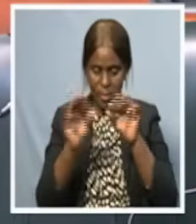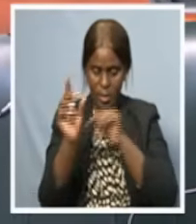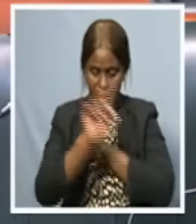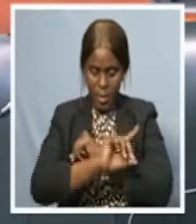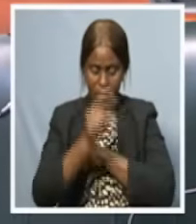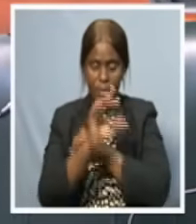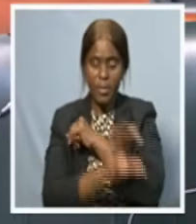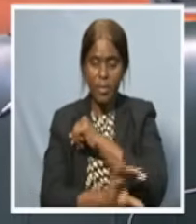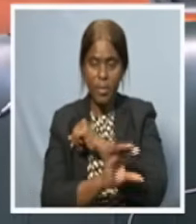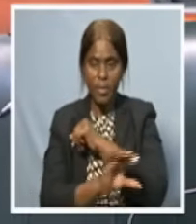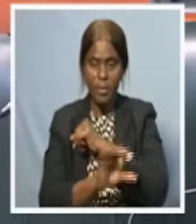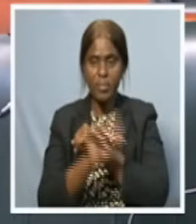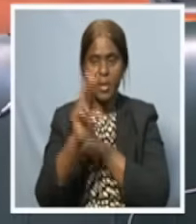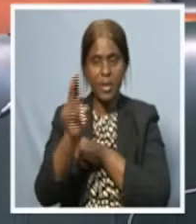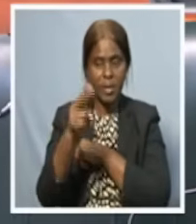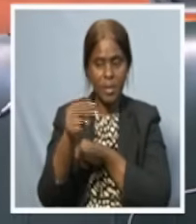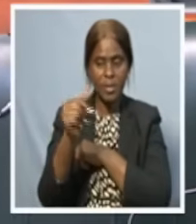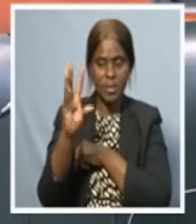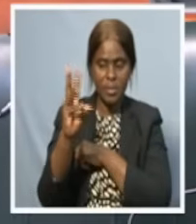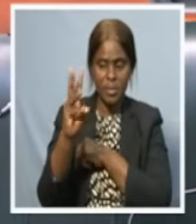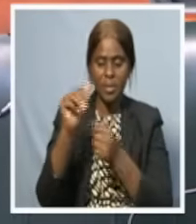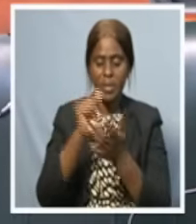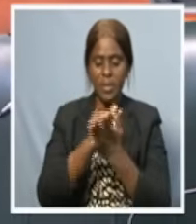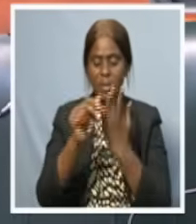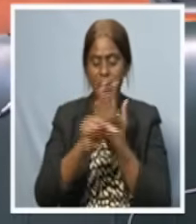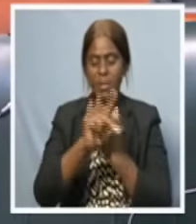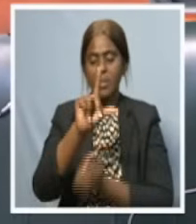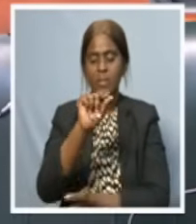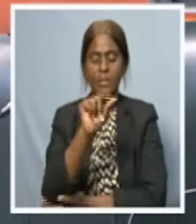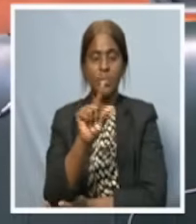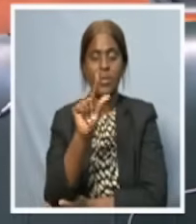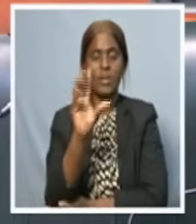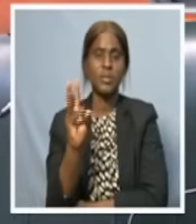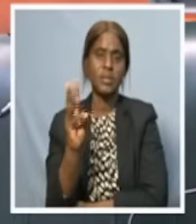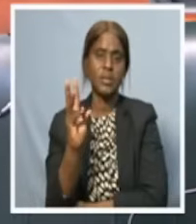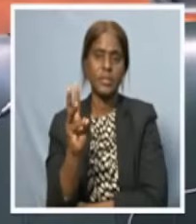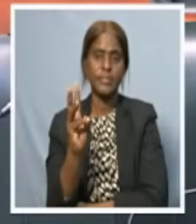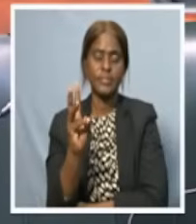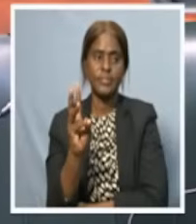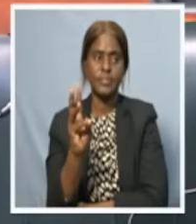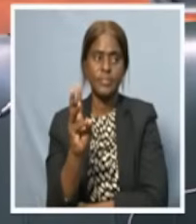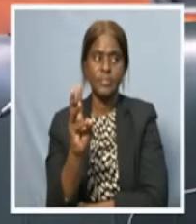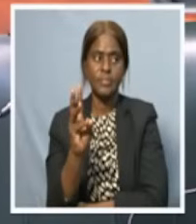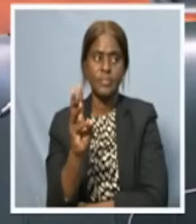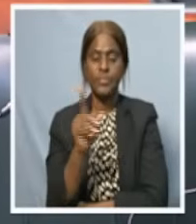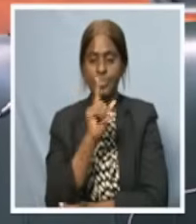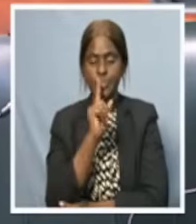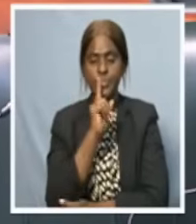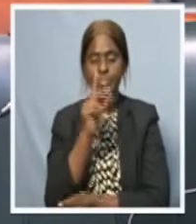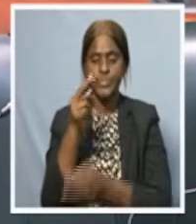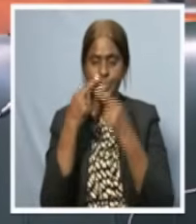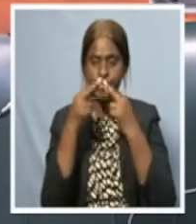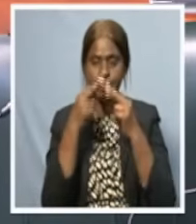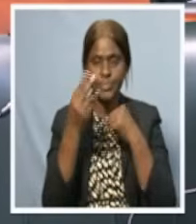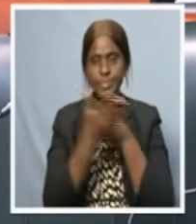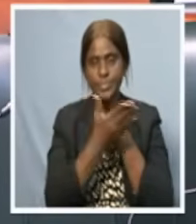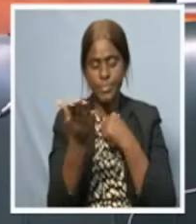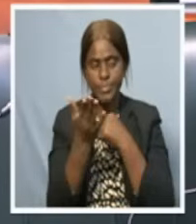country, Thursday, 16th April 2026. And as a